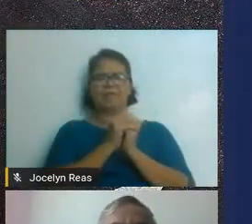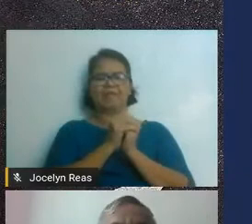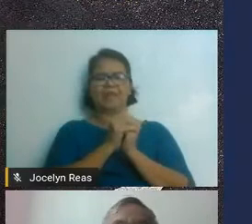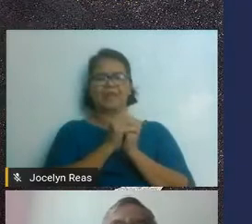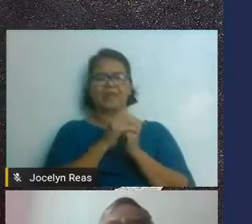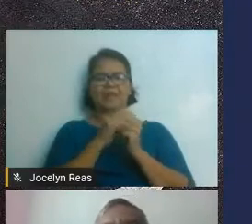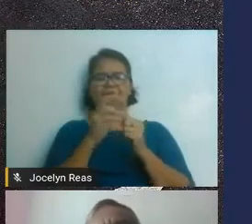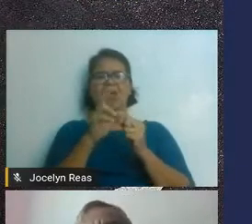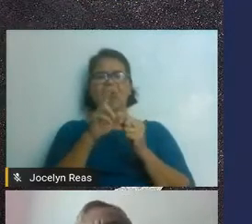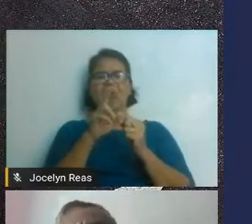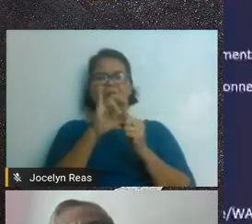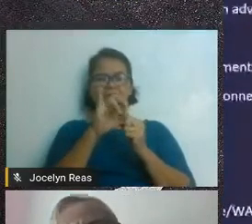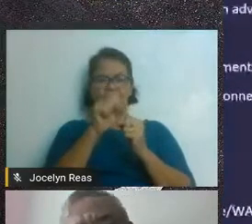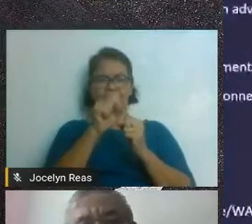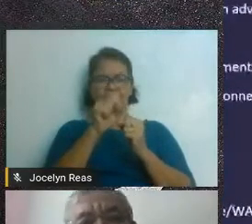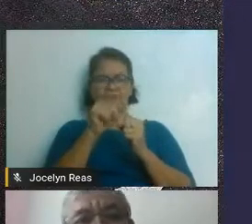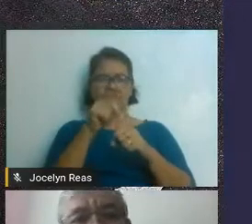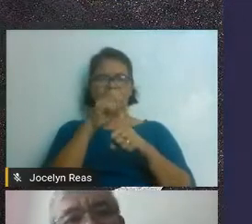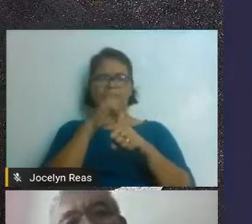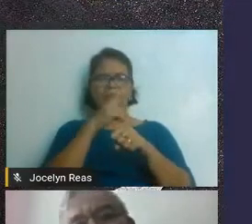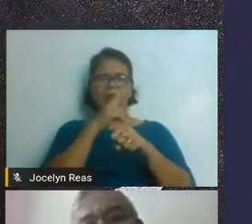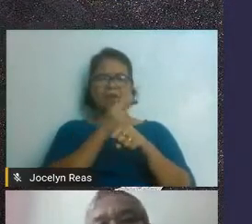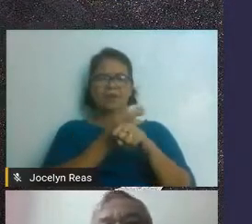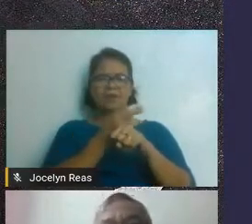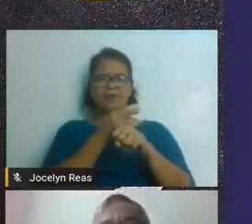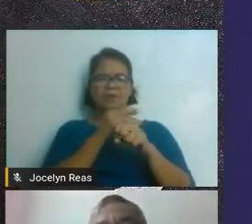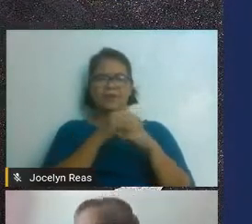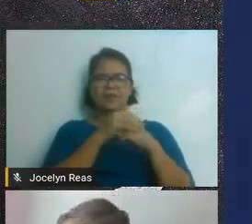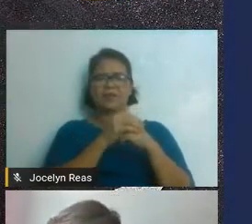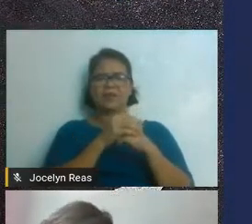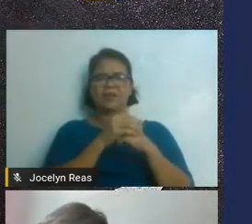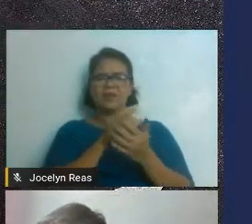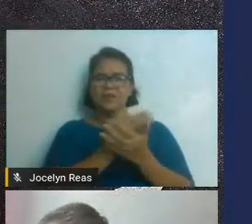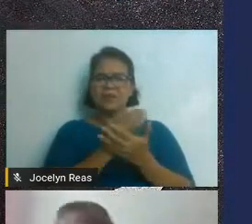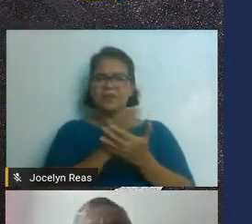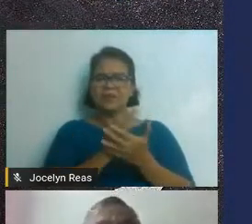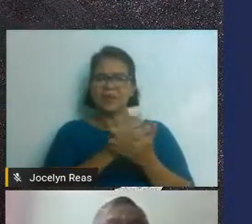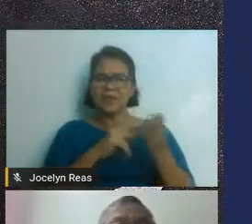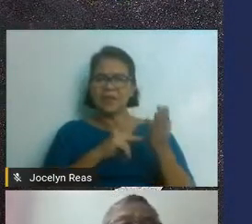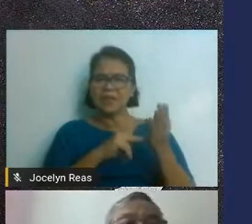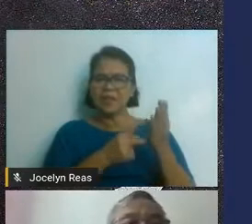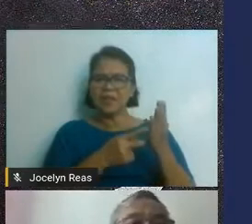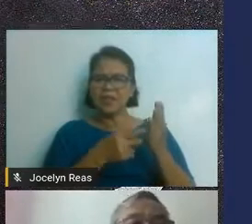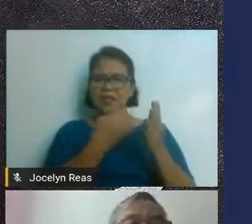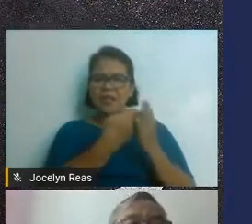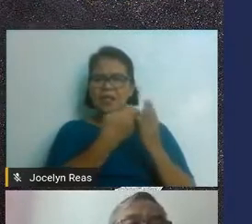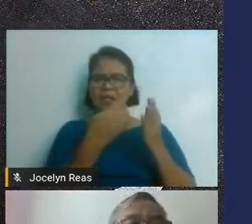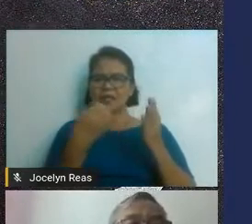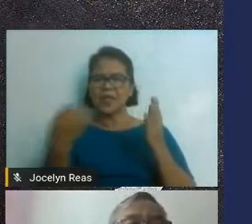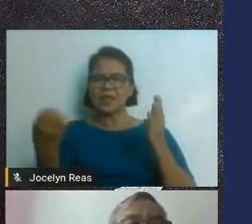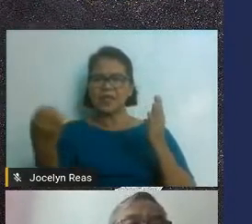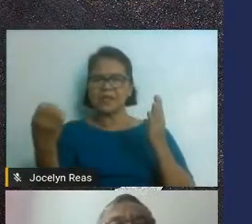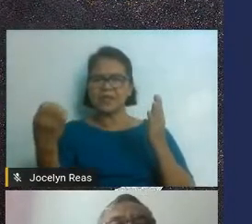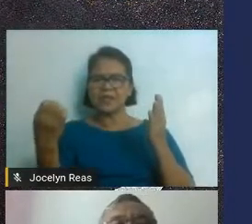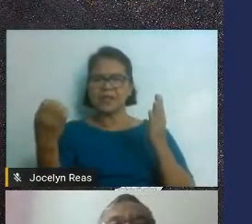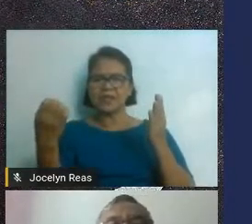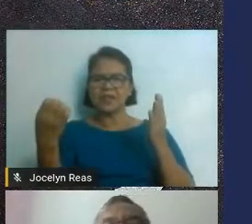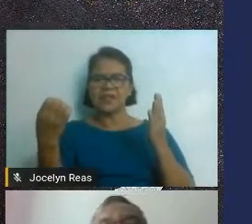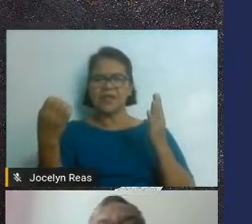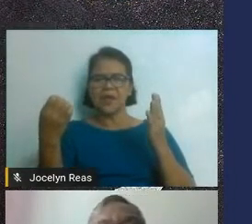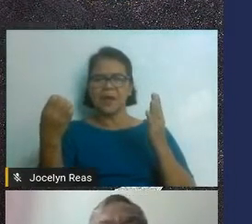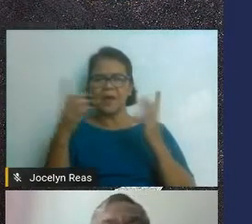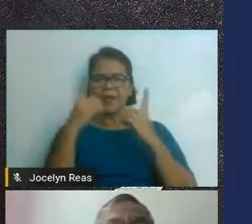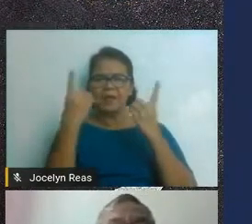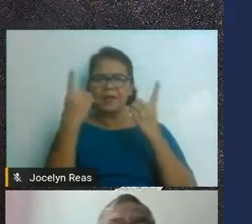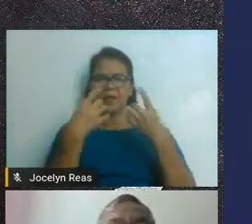high. Now, let me share the key elements of the DepEd Health Standards. Una, we have to increase physical and